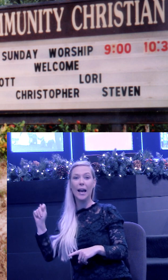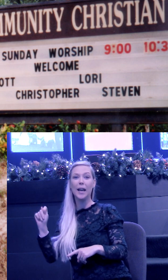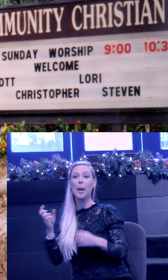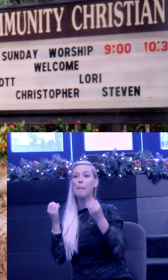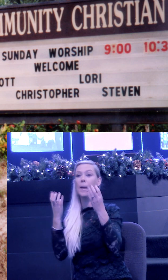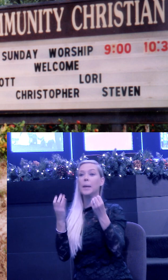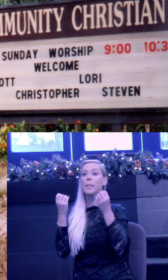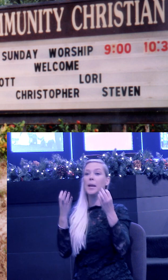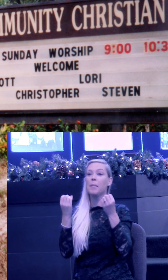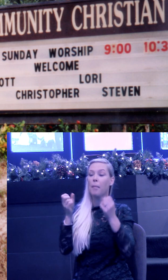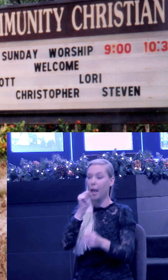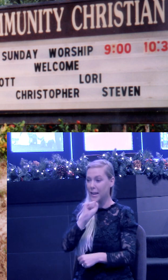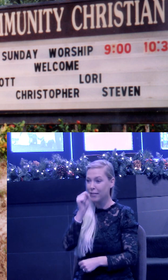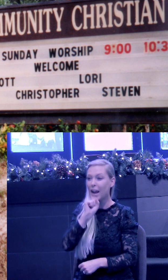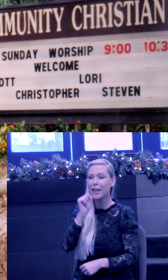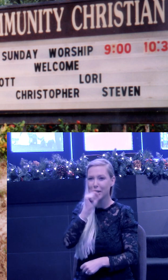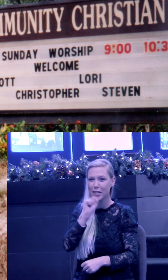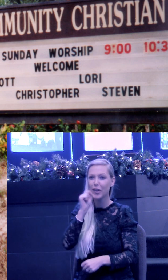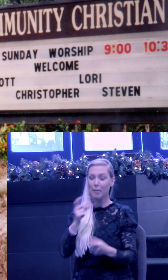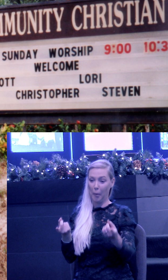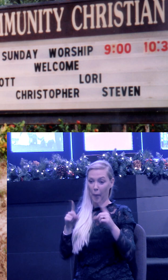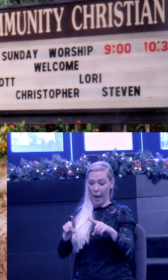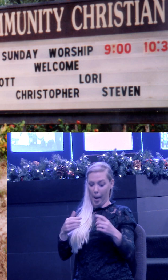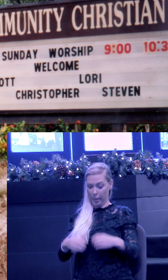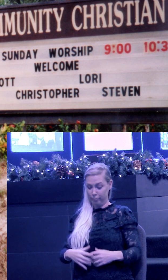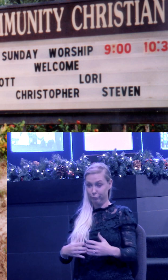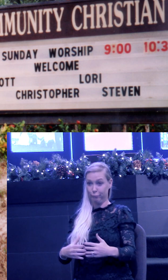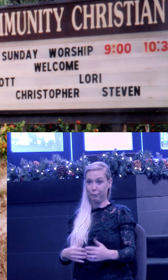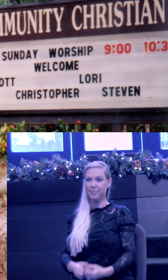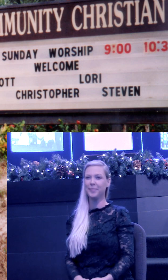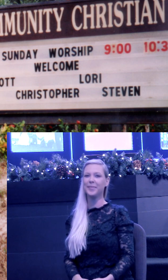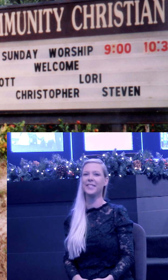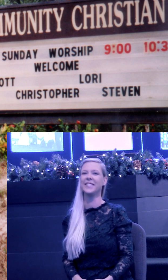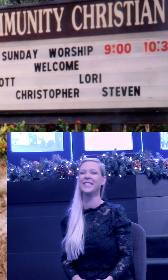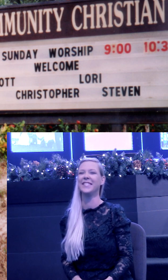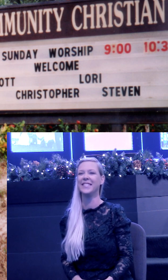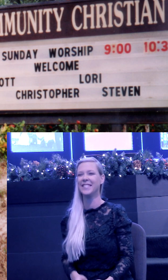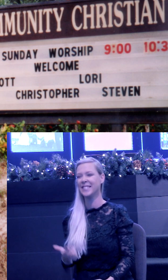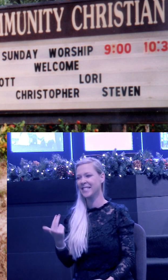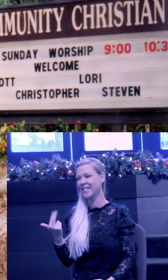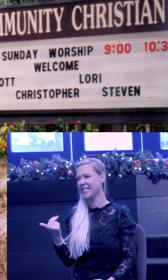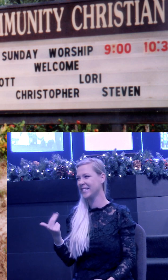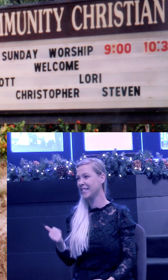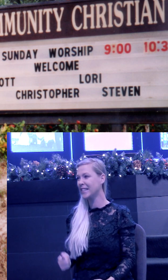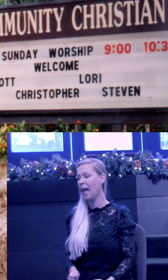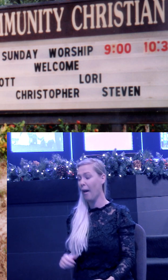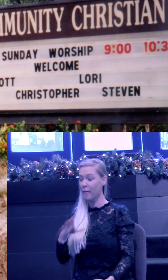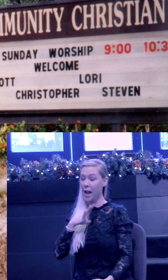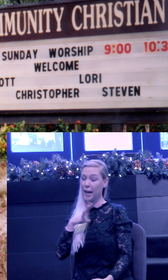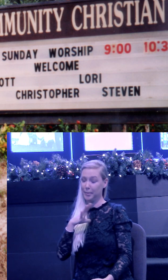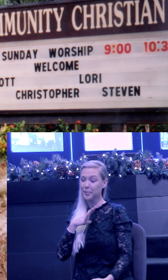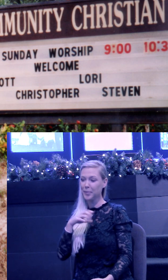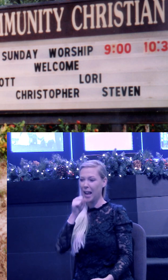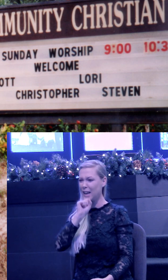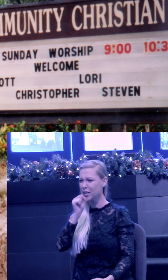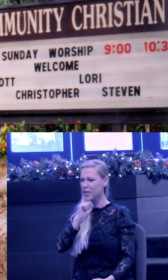Thousands of bowls of ice cream is what happened to me. I'm not going to lie about that, and frankly, I'm okay with that. So